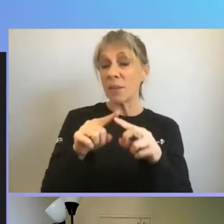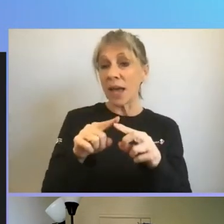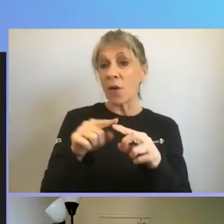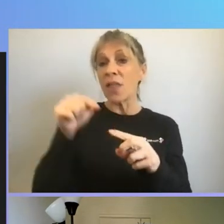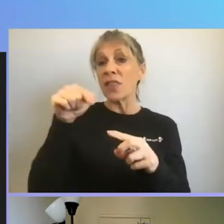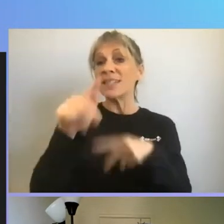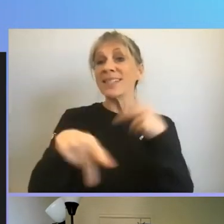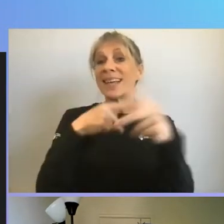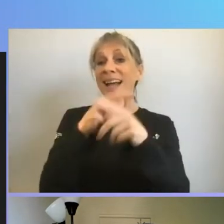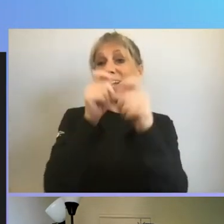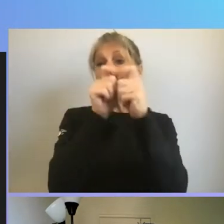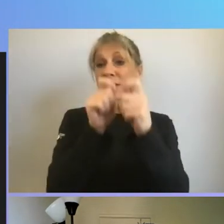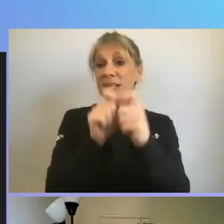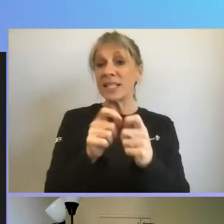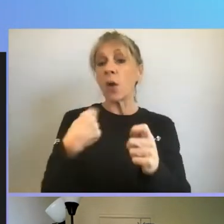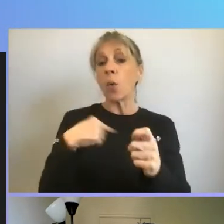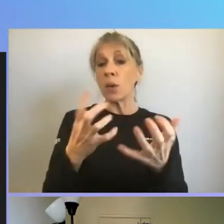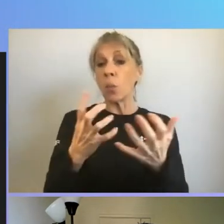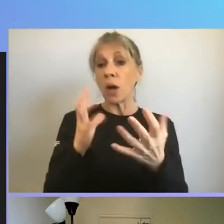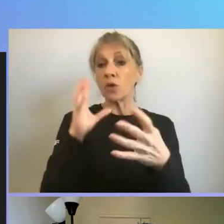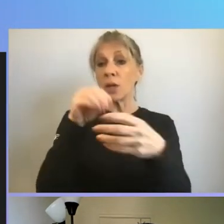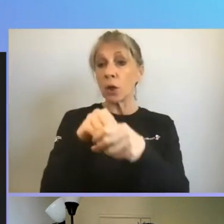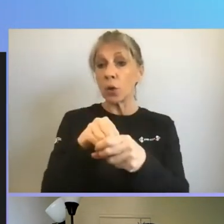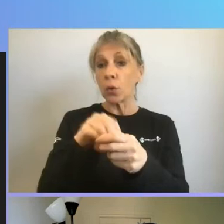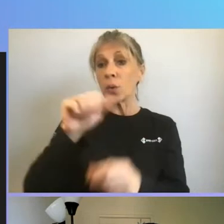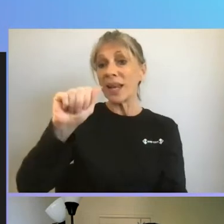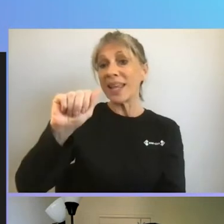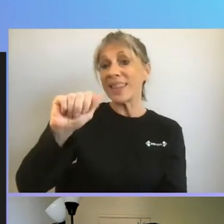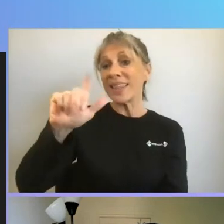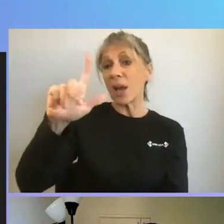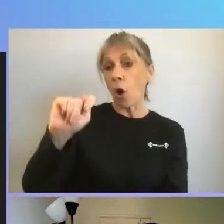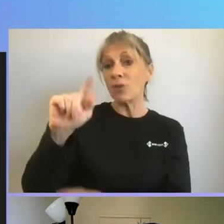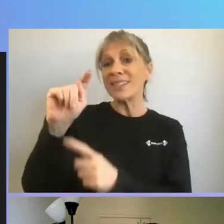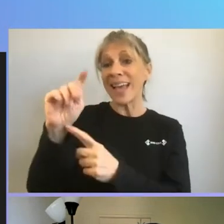details we would want to include in the alt text for this image.